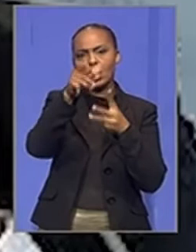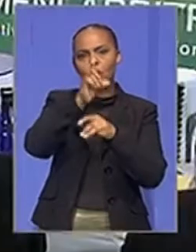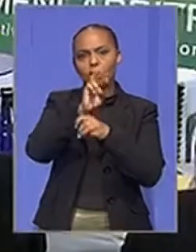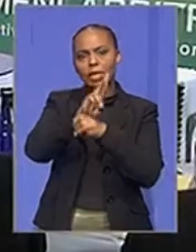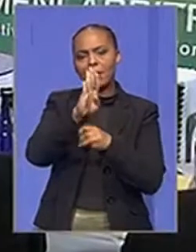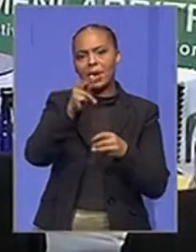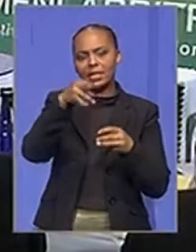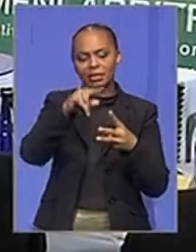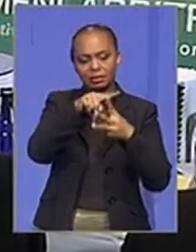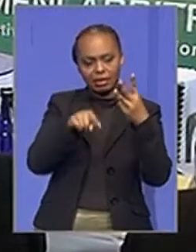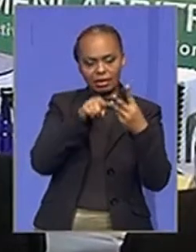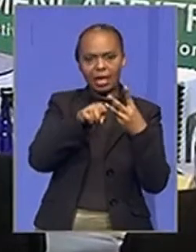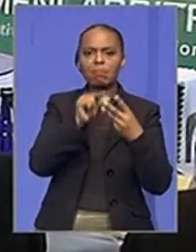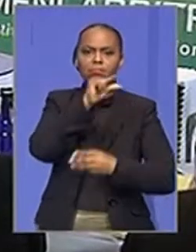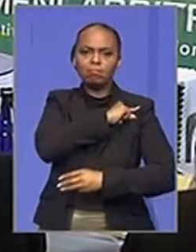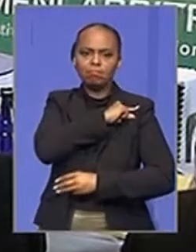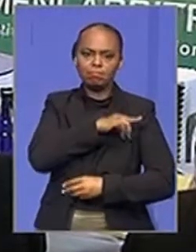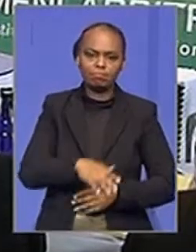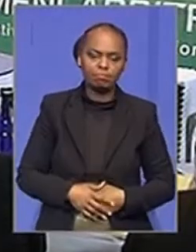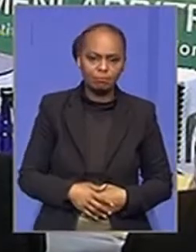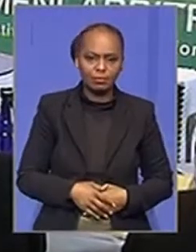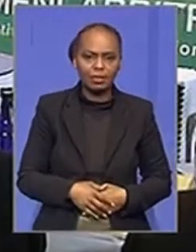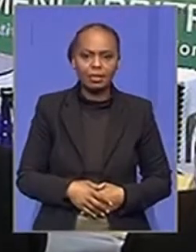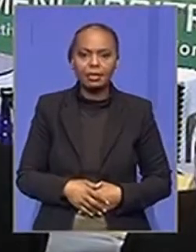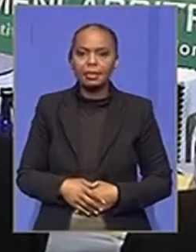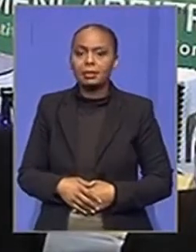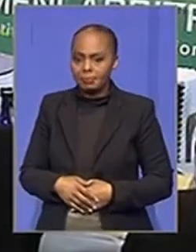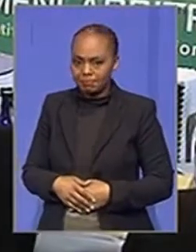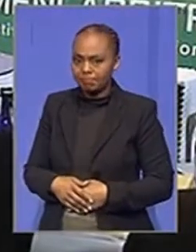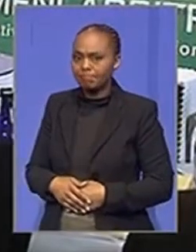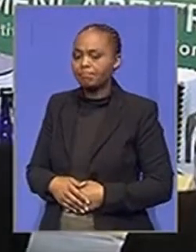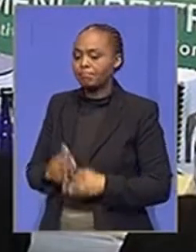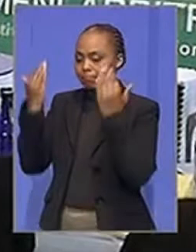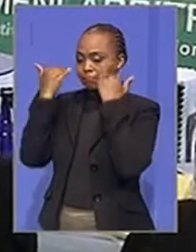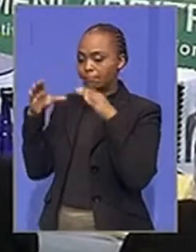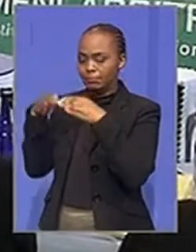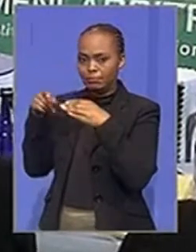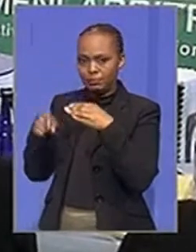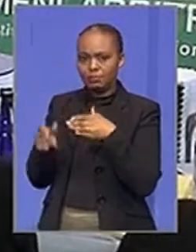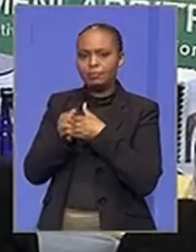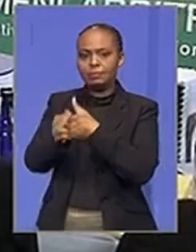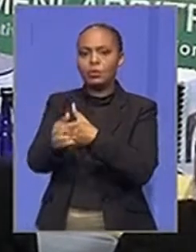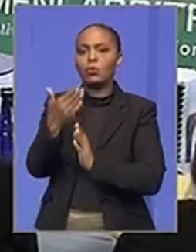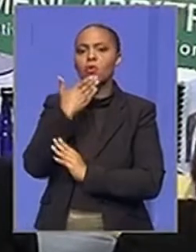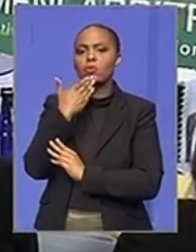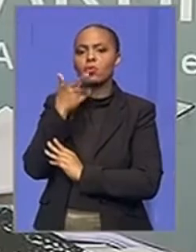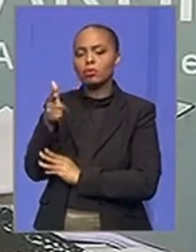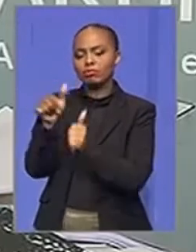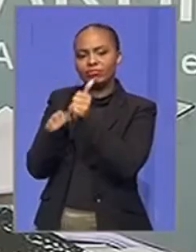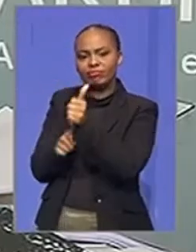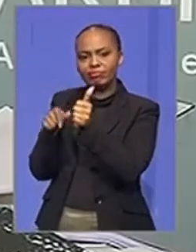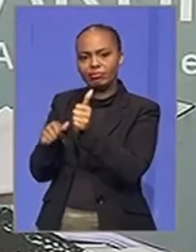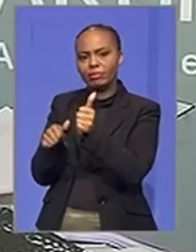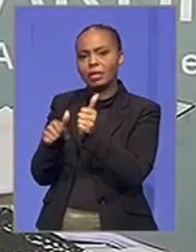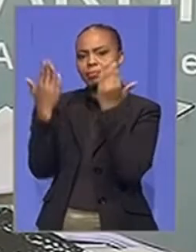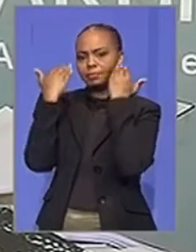Selebano. About testing my integrity, whether lekala la bonamodi leo le bego le eteletšwe pele ke motlatša moahlodi yo a rwetšego marapo